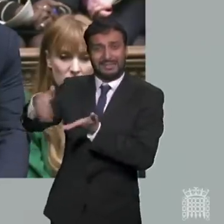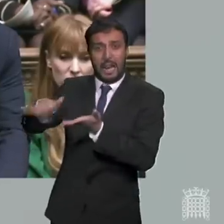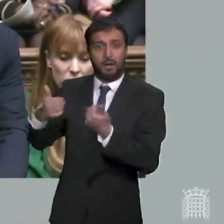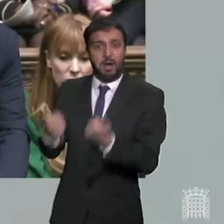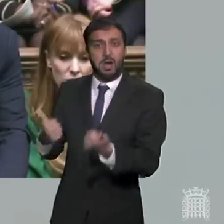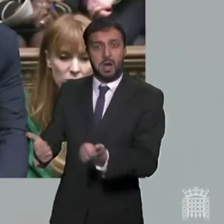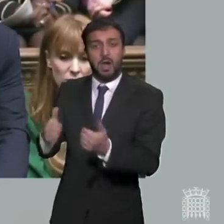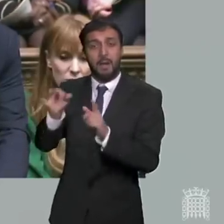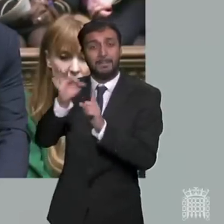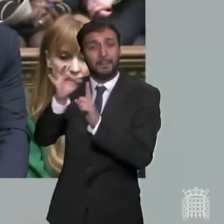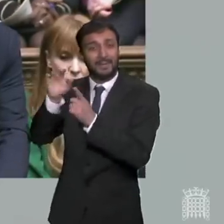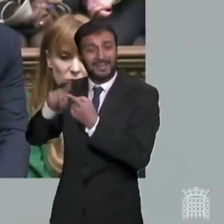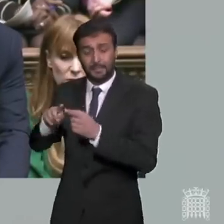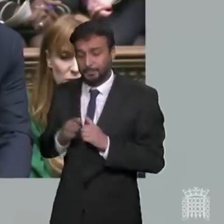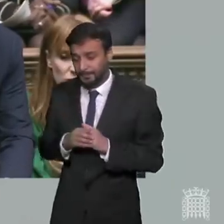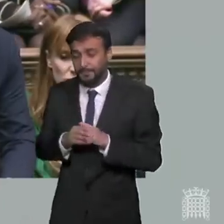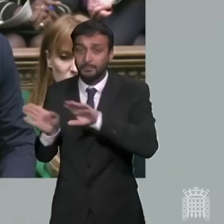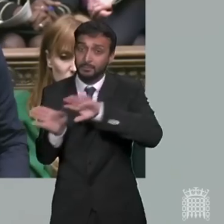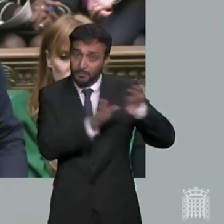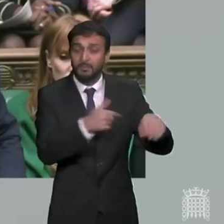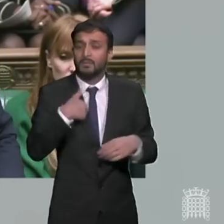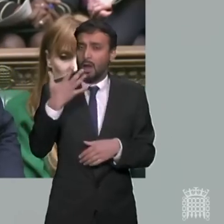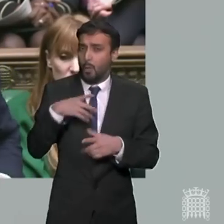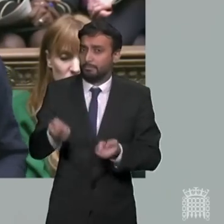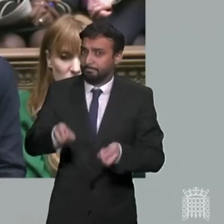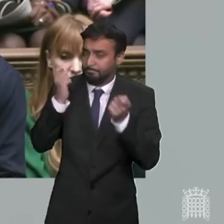that is worrying parents across the country.